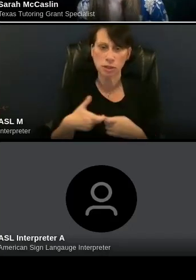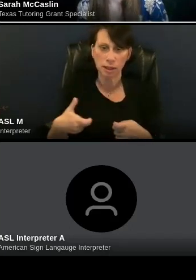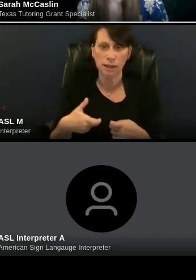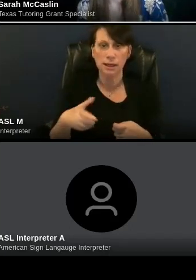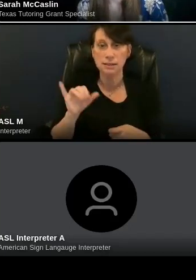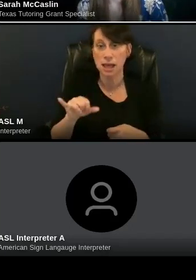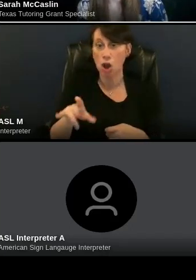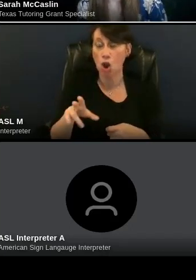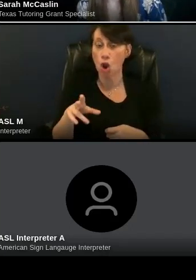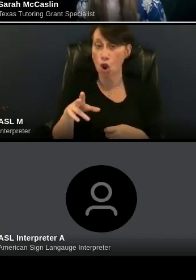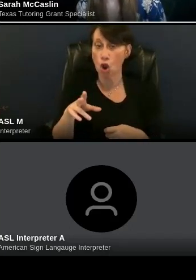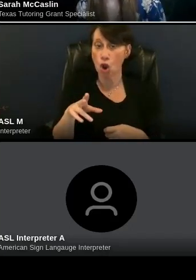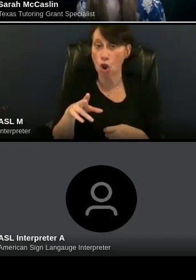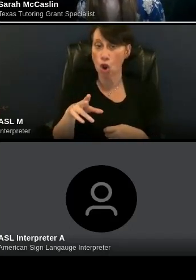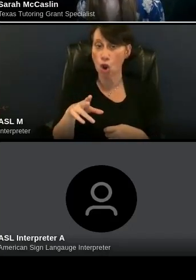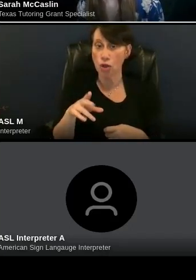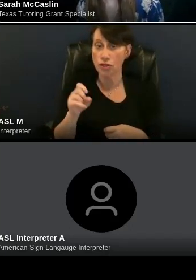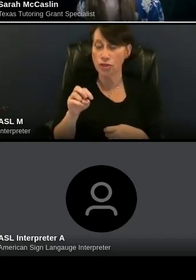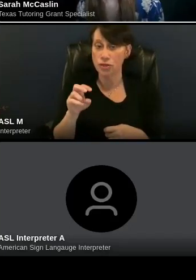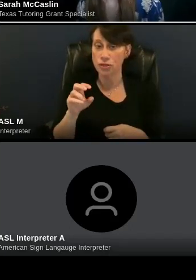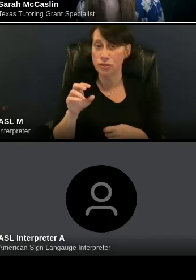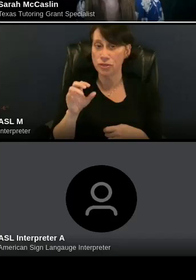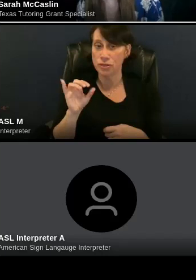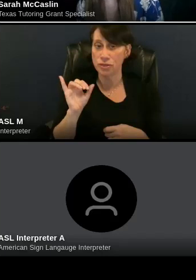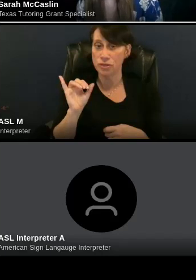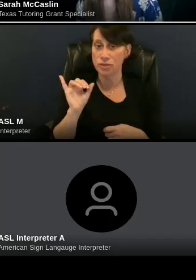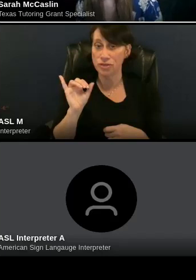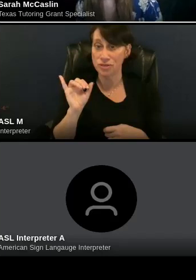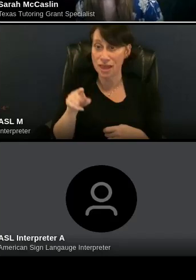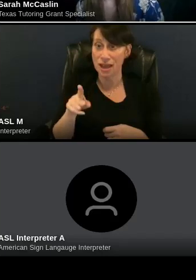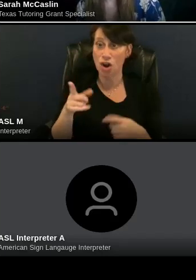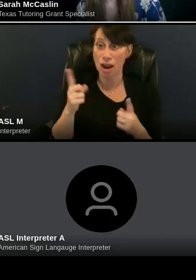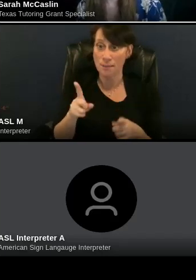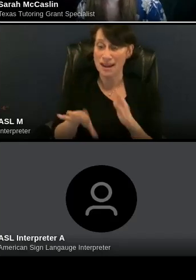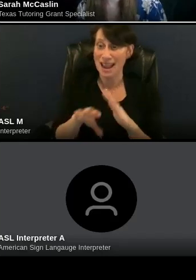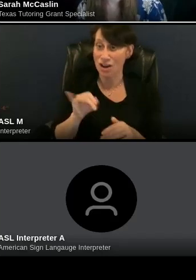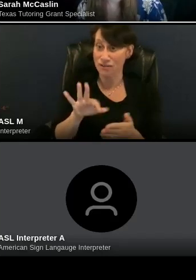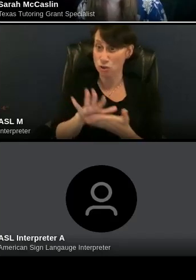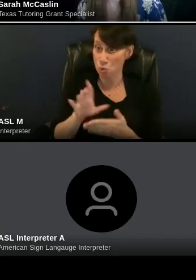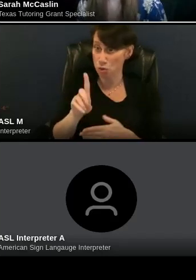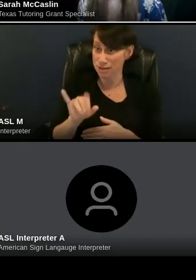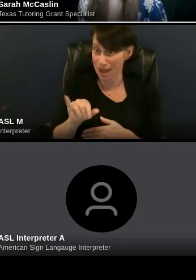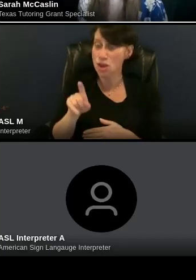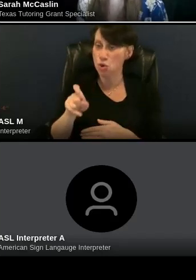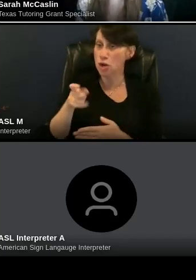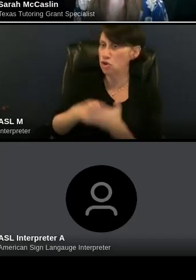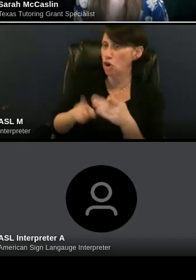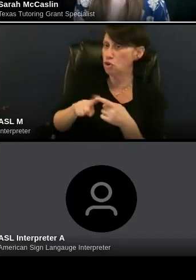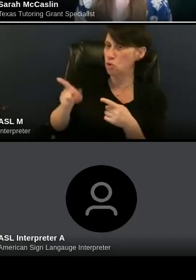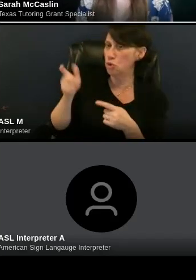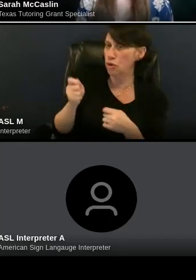are being encumbered outside of the regular school day can be charged to the grant as well.